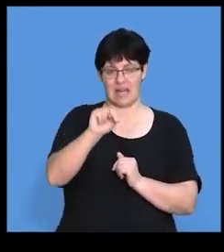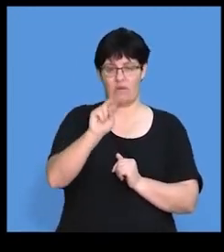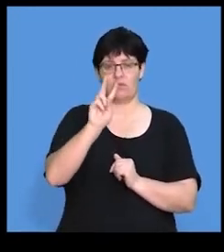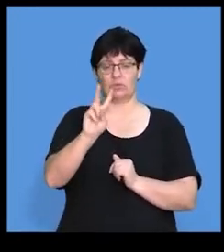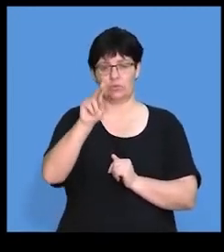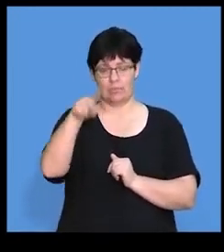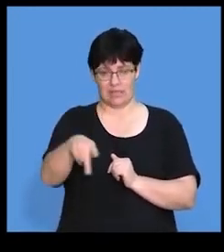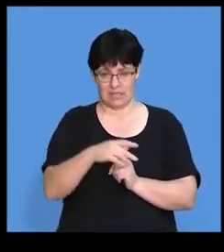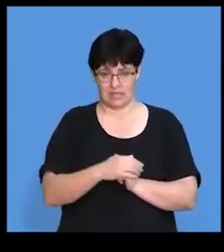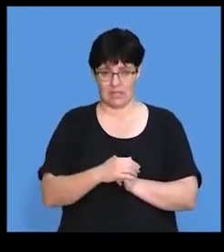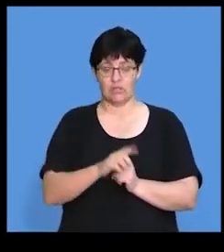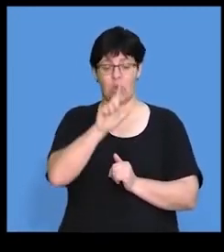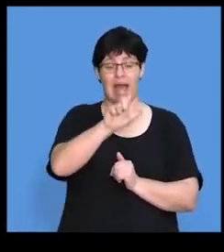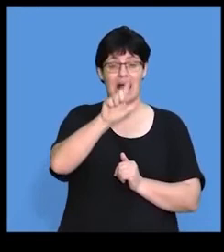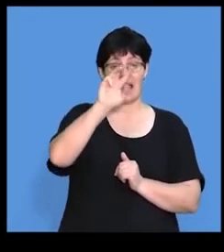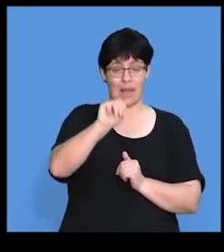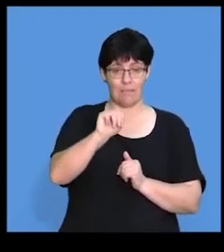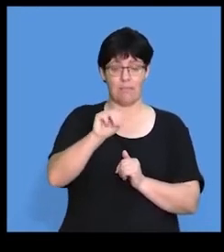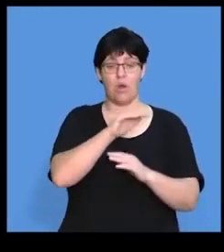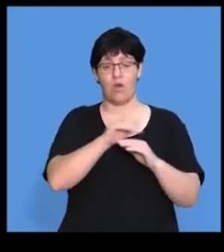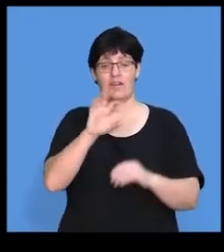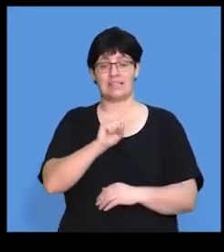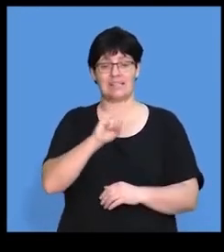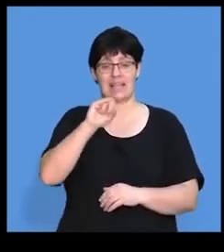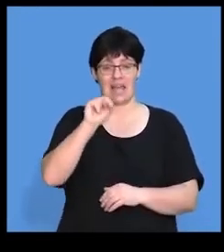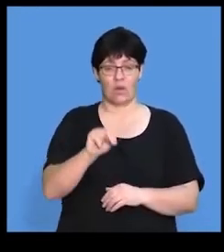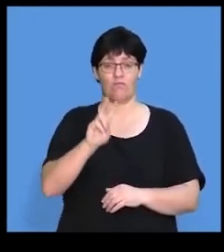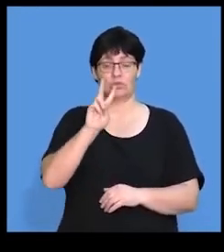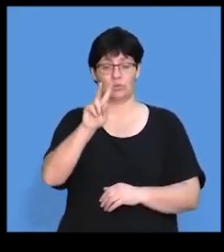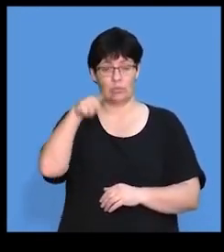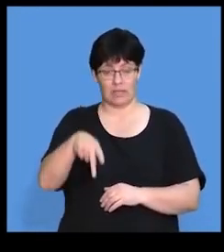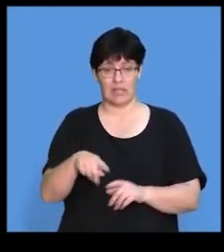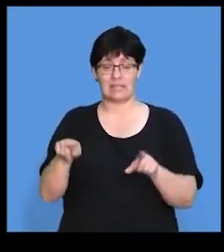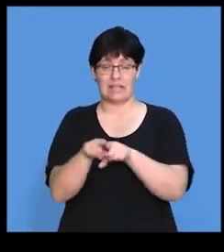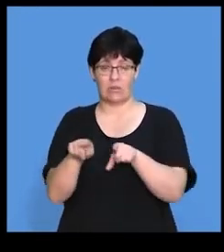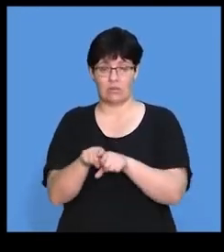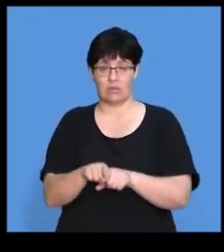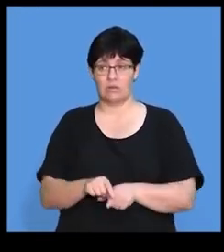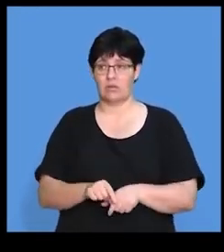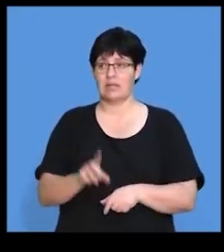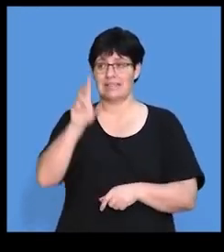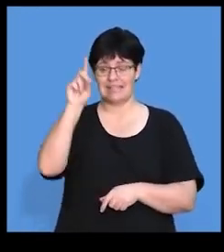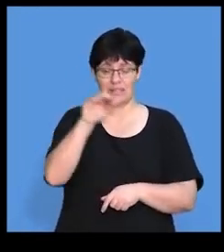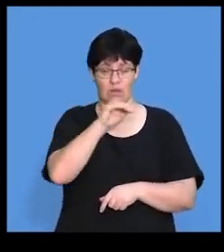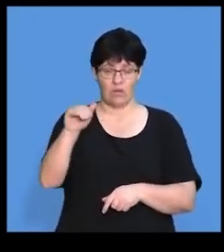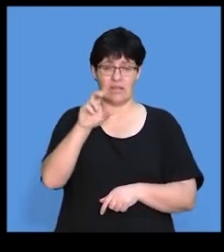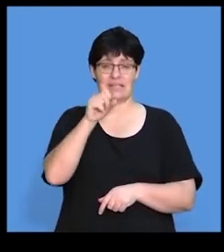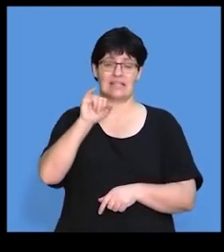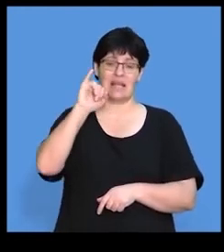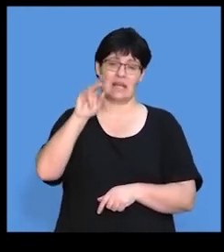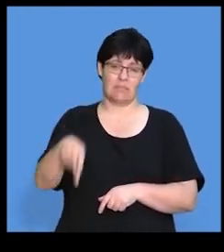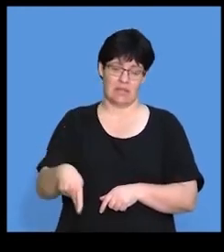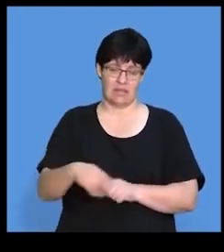of 2p. So therefore, Lm over sine of 2p is equal to d over sine